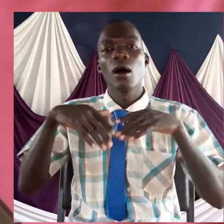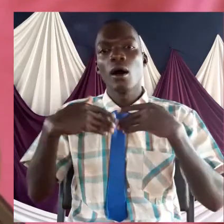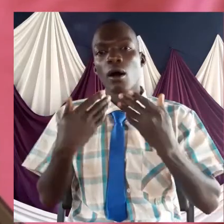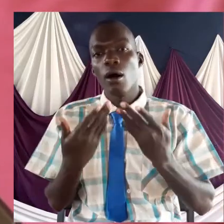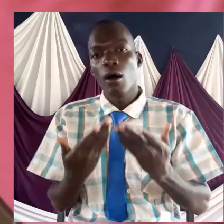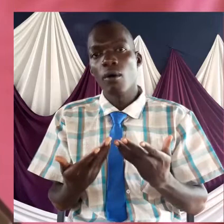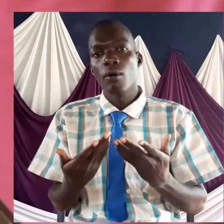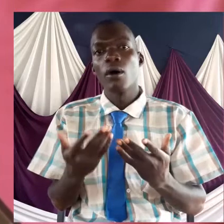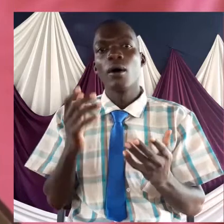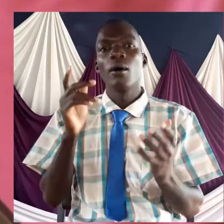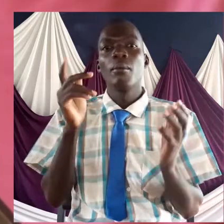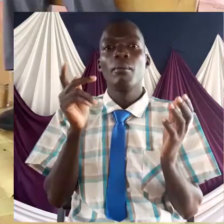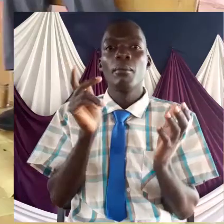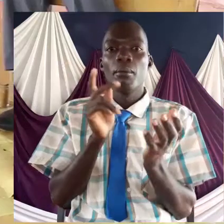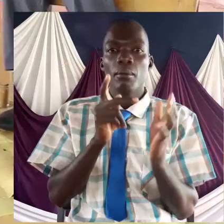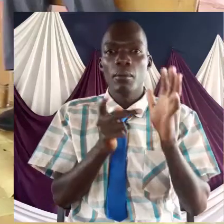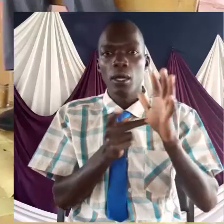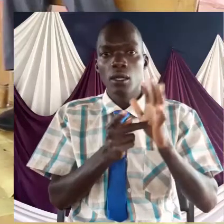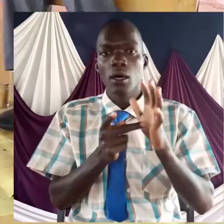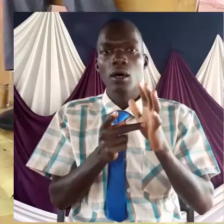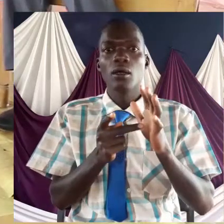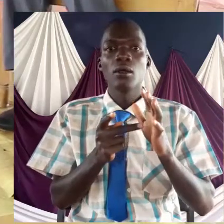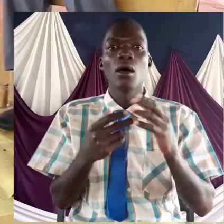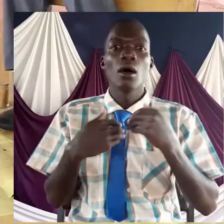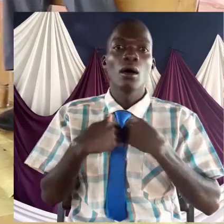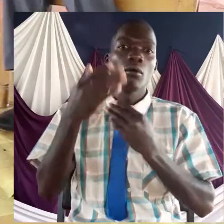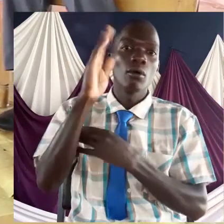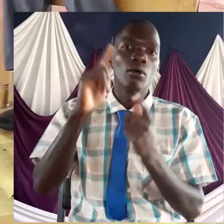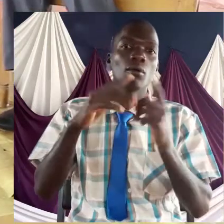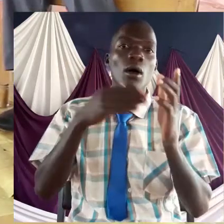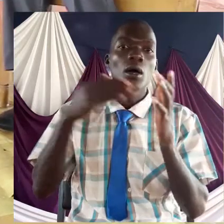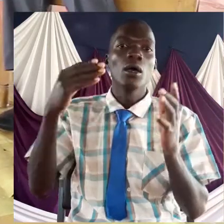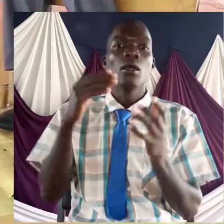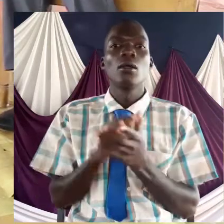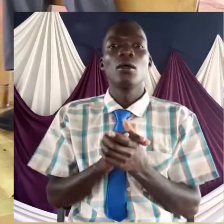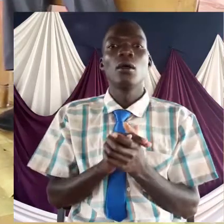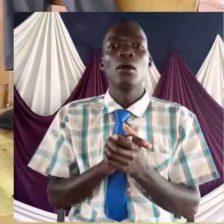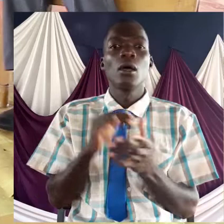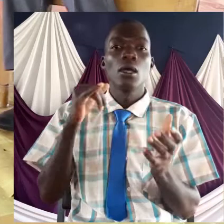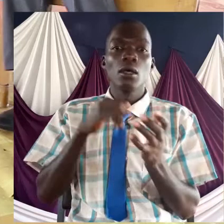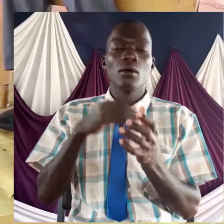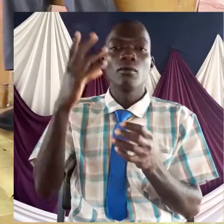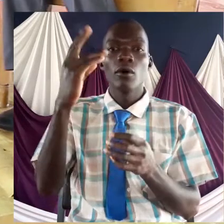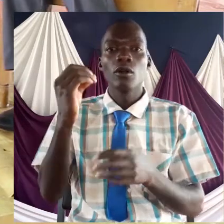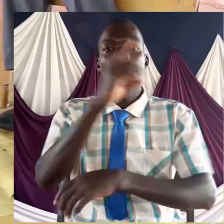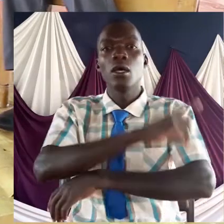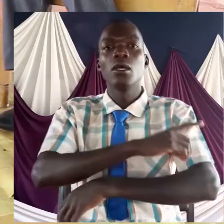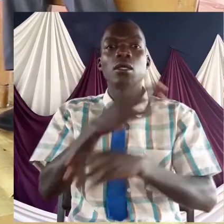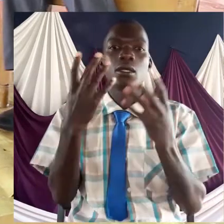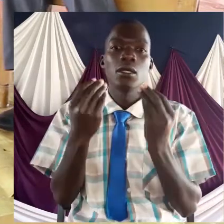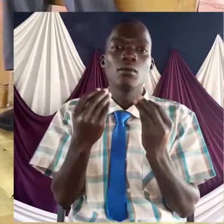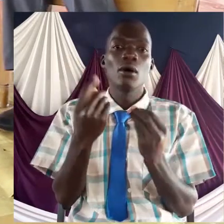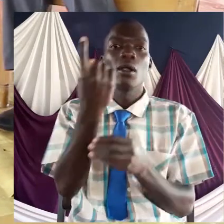how bitter it is mm-hmm. to have God against you. Yes. So it was 40 days, but